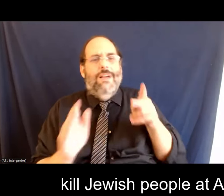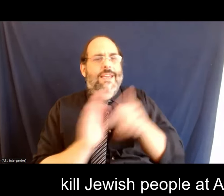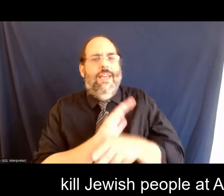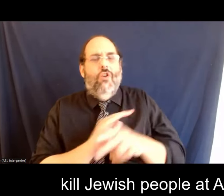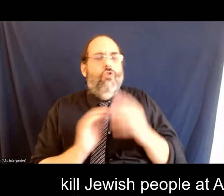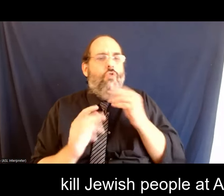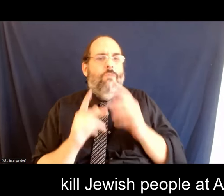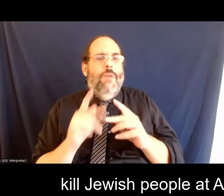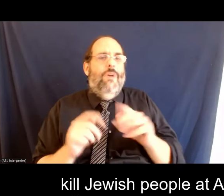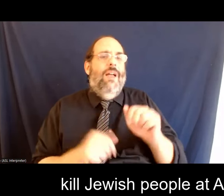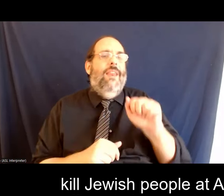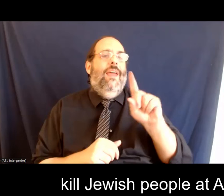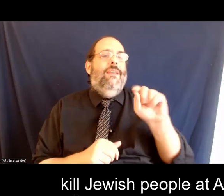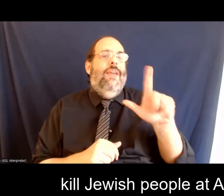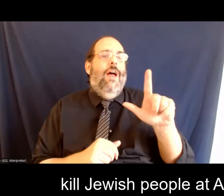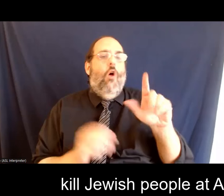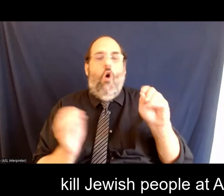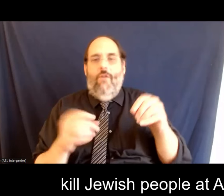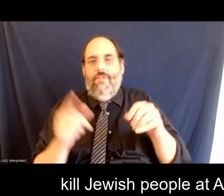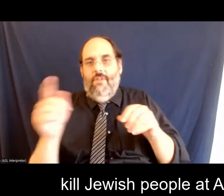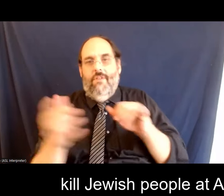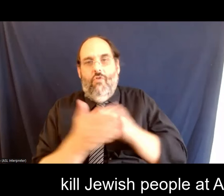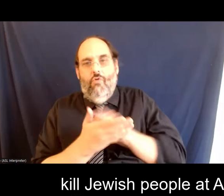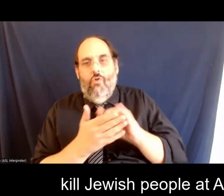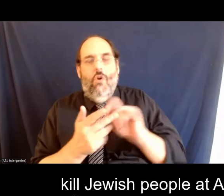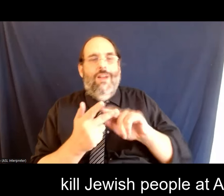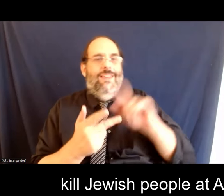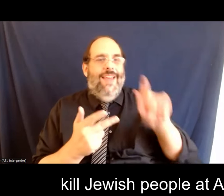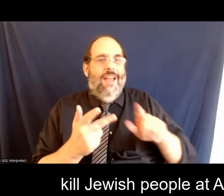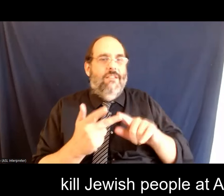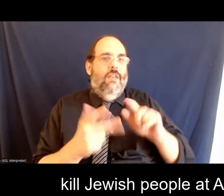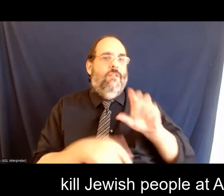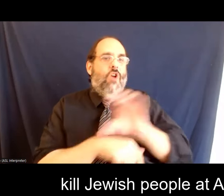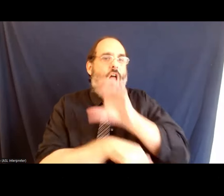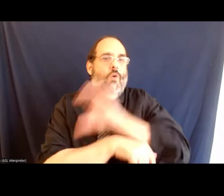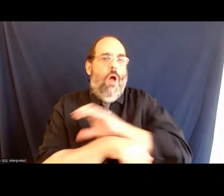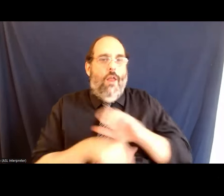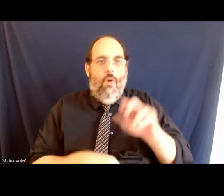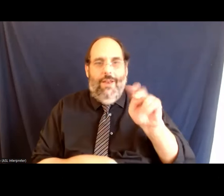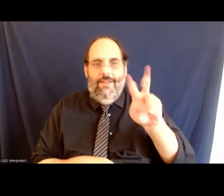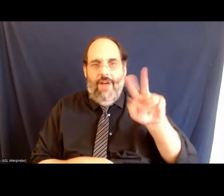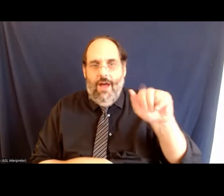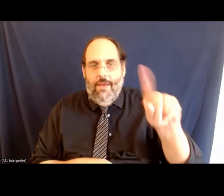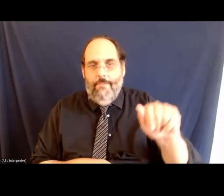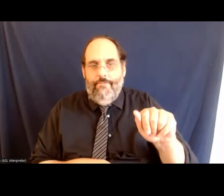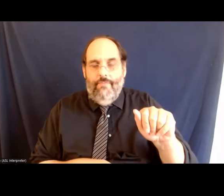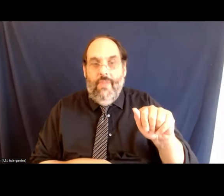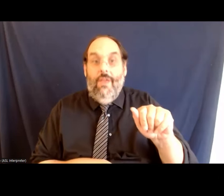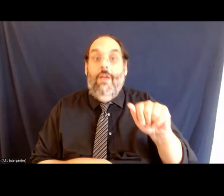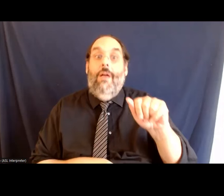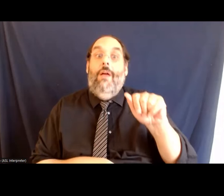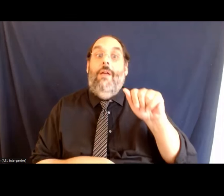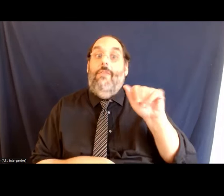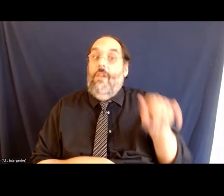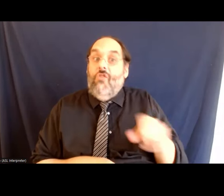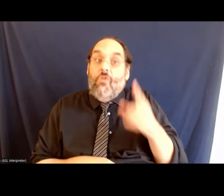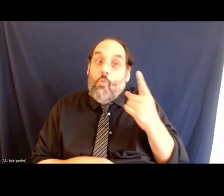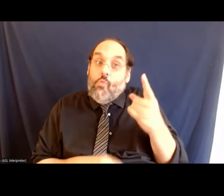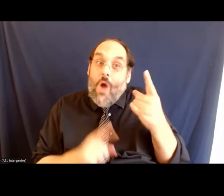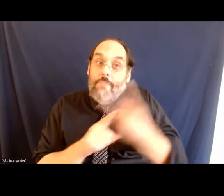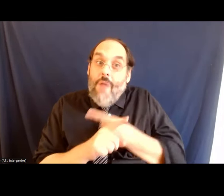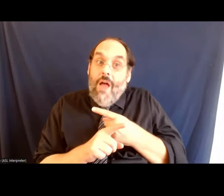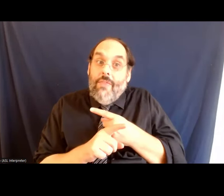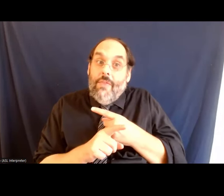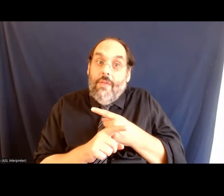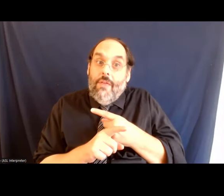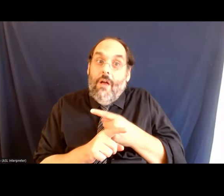Anti-Defamation League offices in New York, Texas, Colorado, and Nevada. This is what just 1 month of